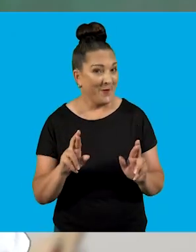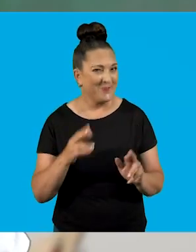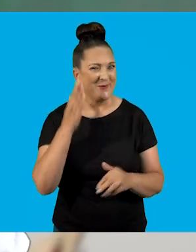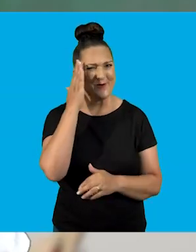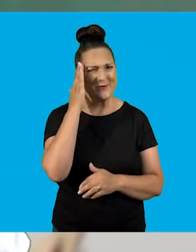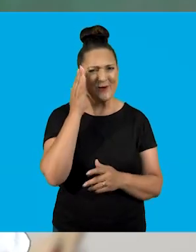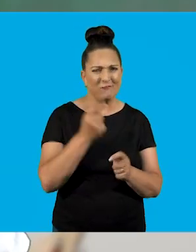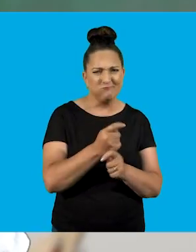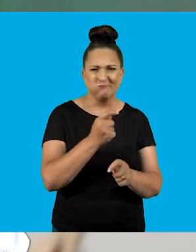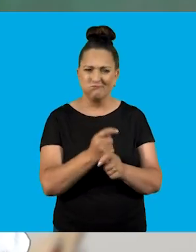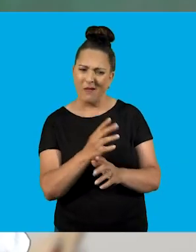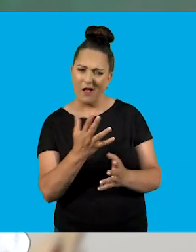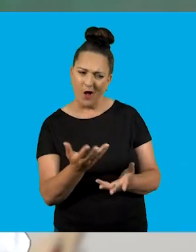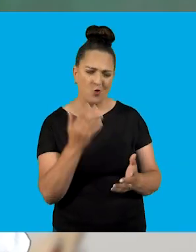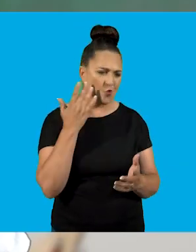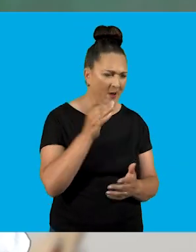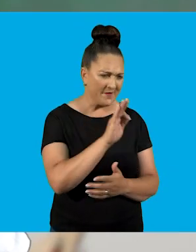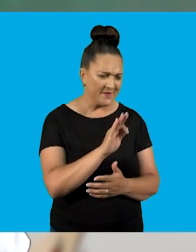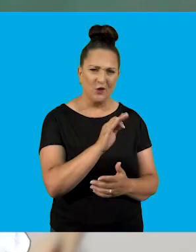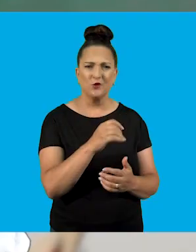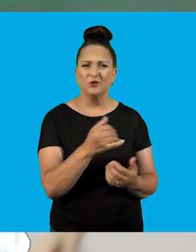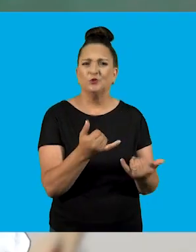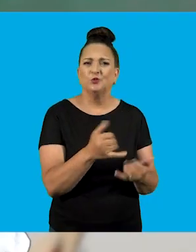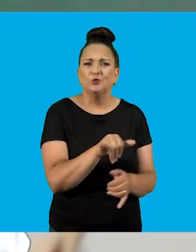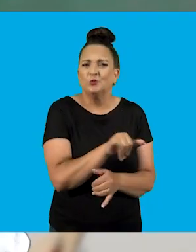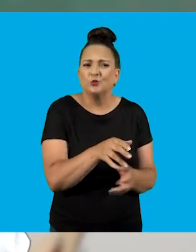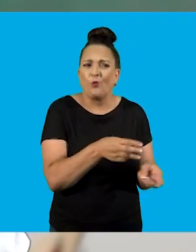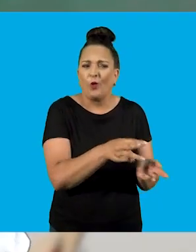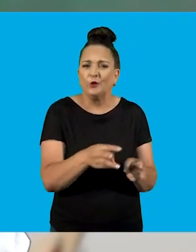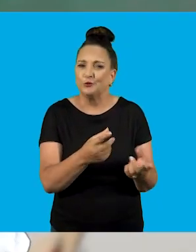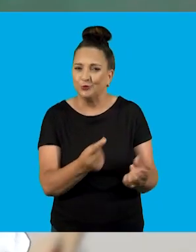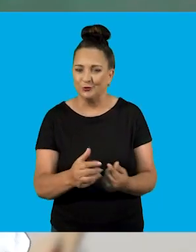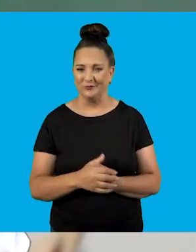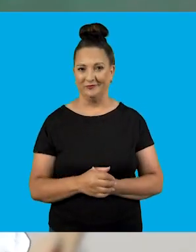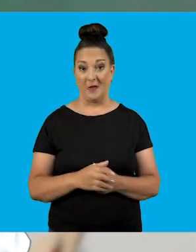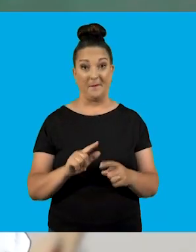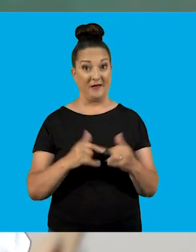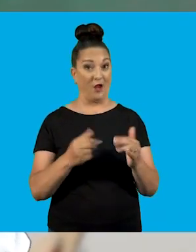and I really hope you know those tricks of when to factorize using which